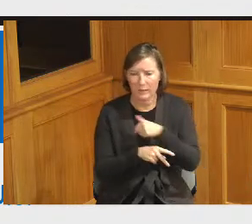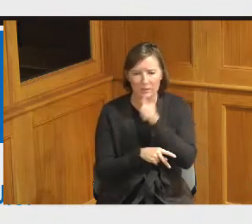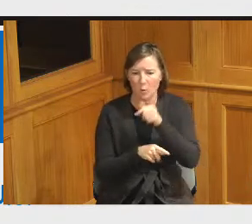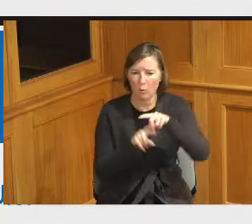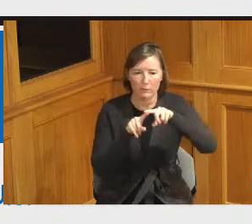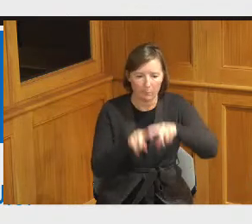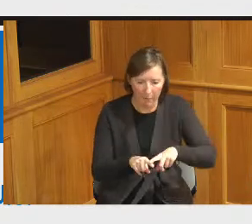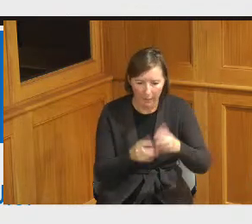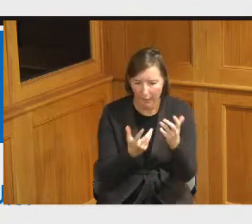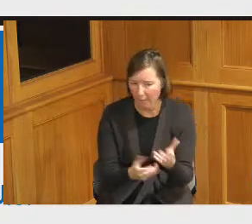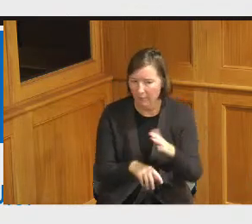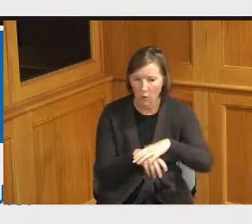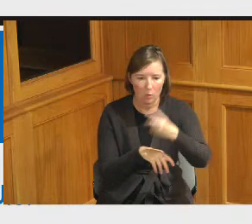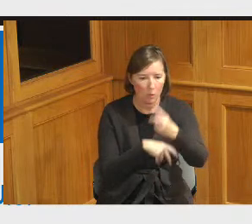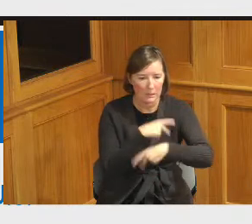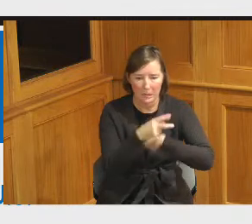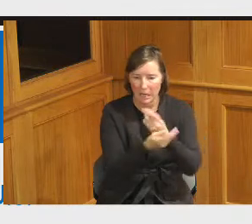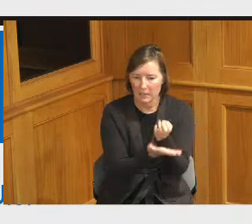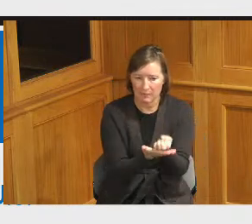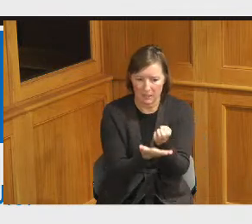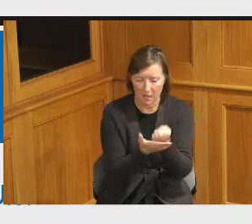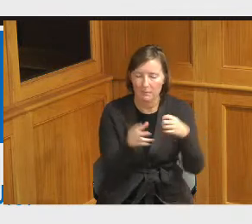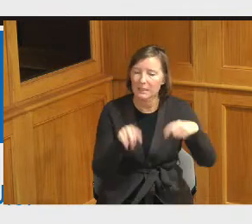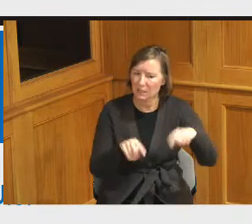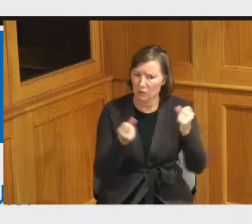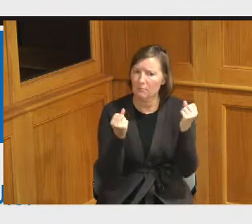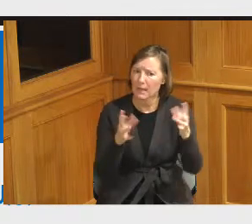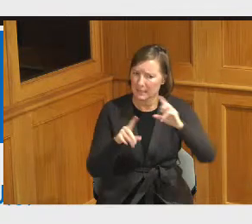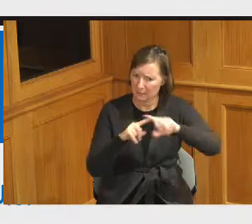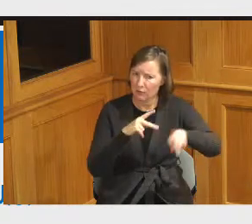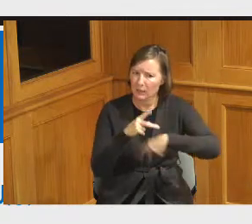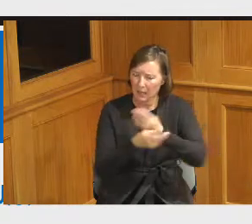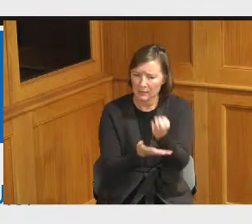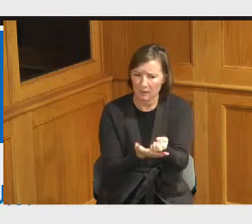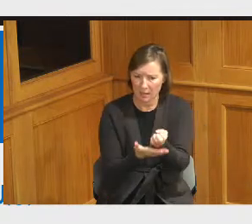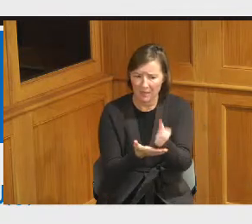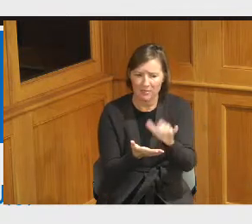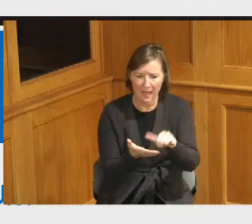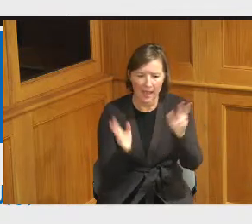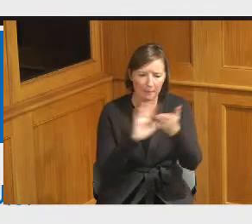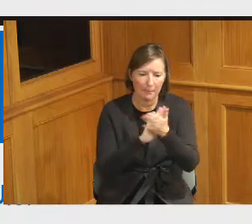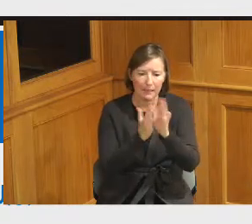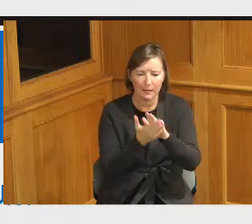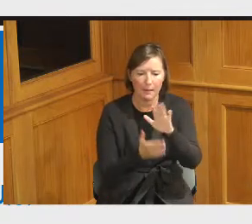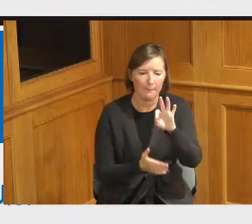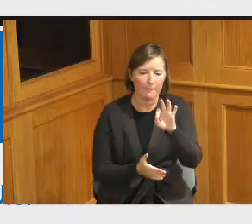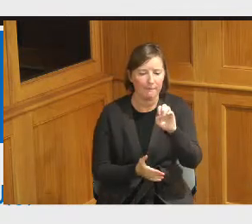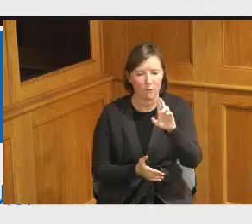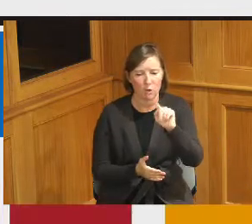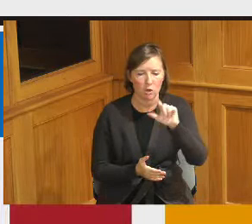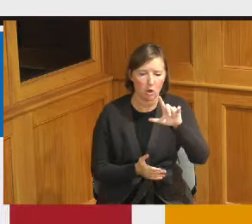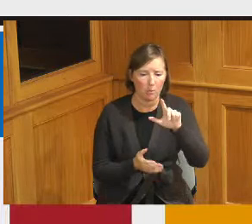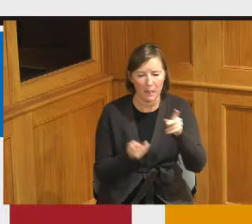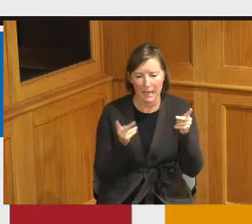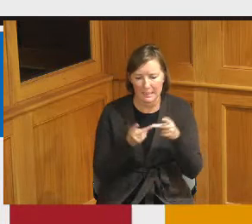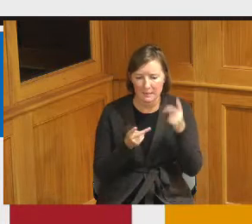of economy or another. It's pretty diverse, and that makes a fertile ground for small businesses.